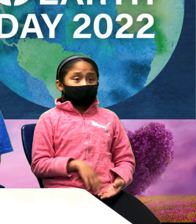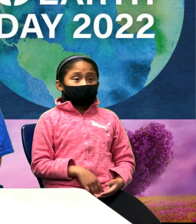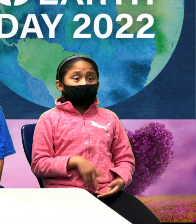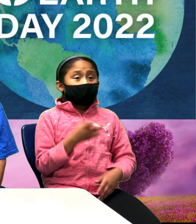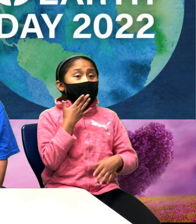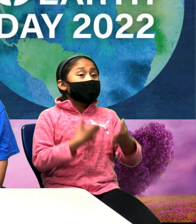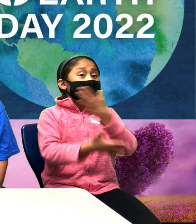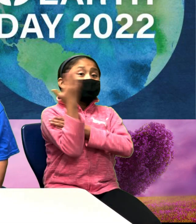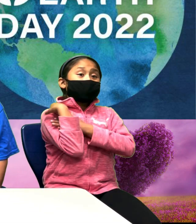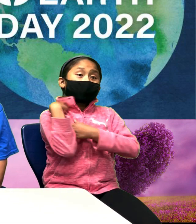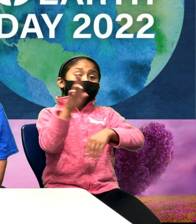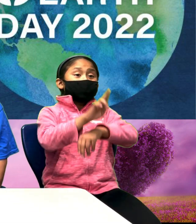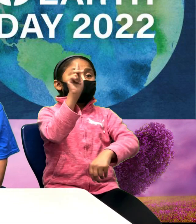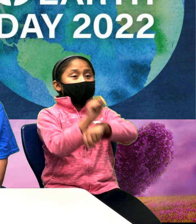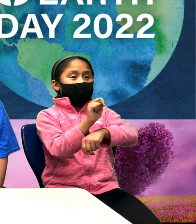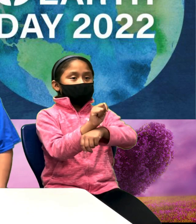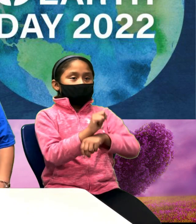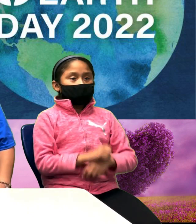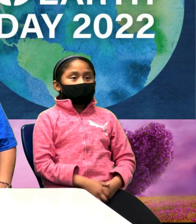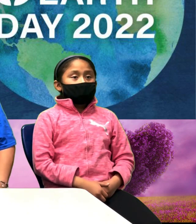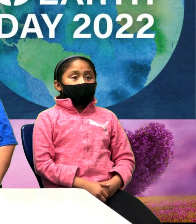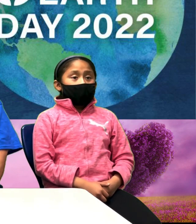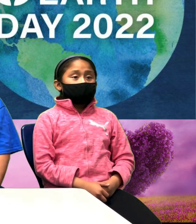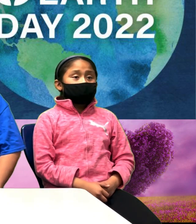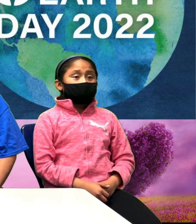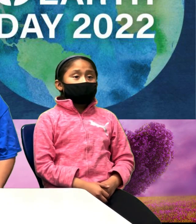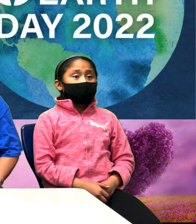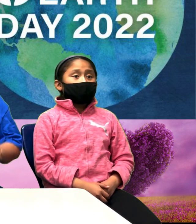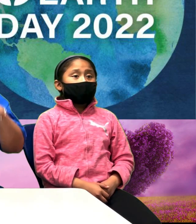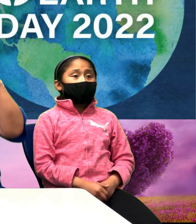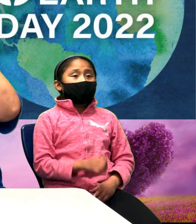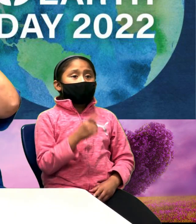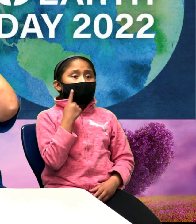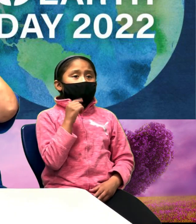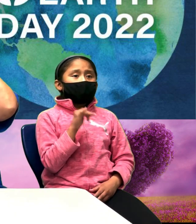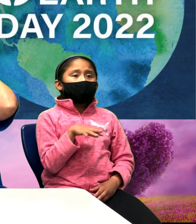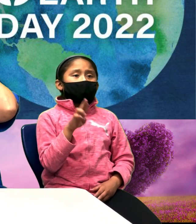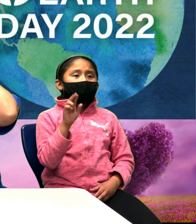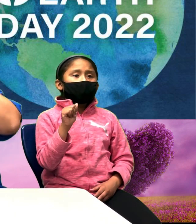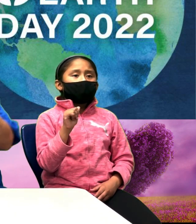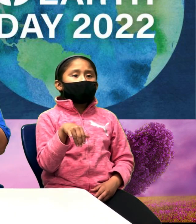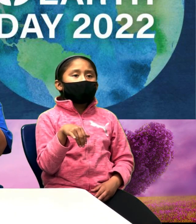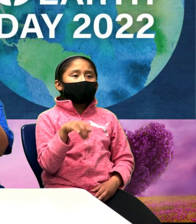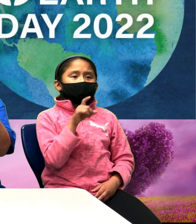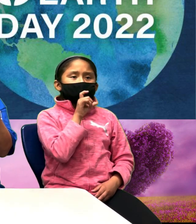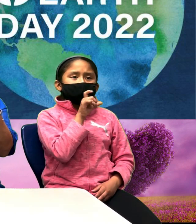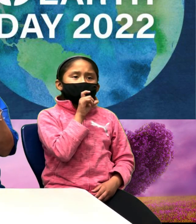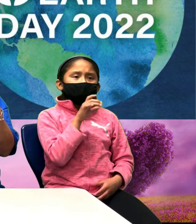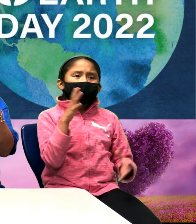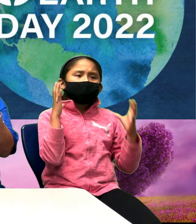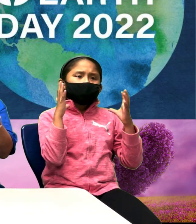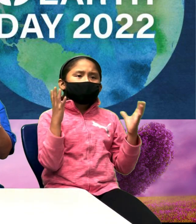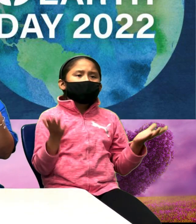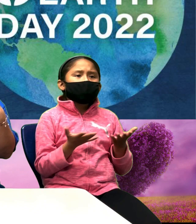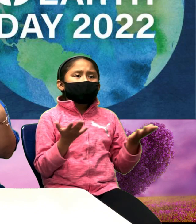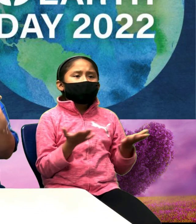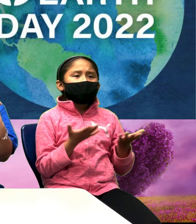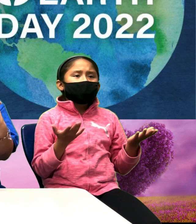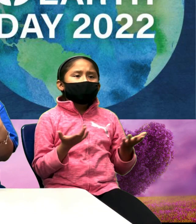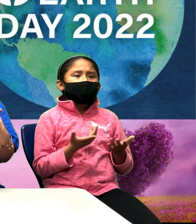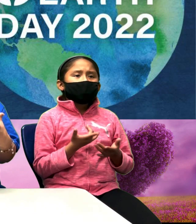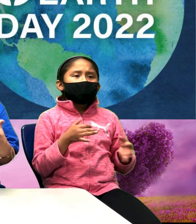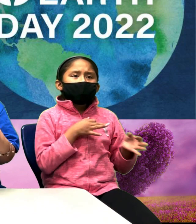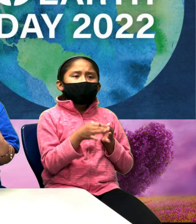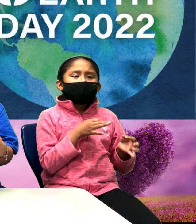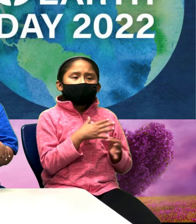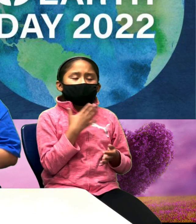Good morning, Raymond Temple. I heard Raven Eagle was just here. Wow, with some